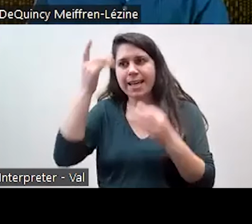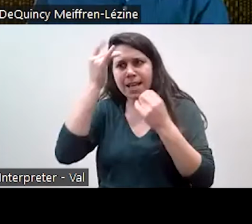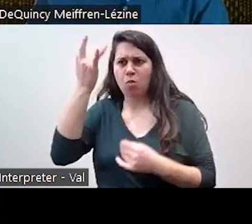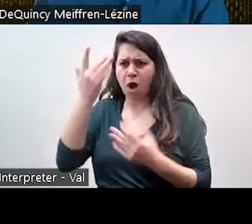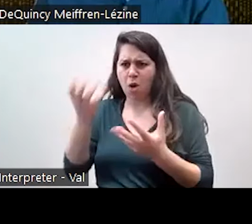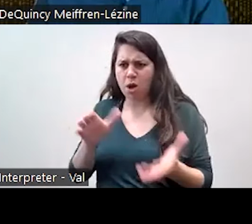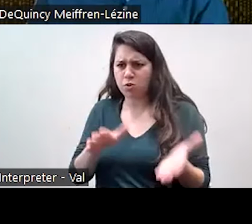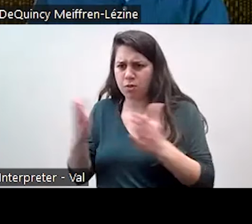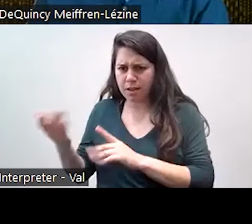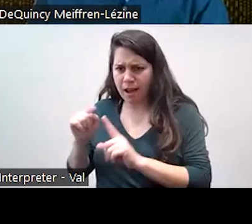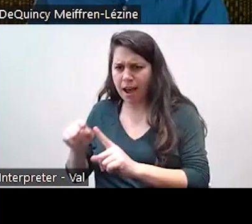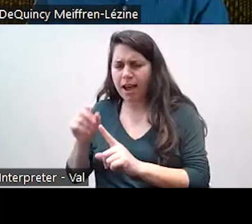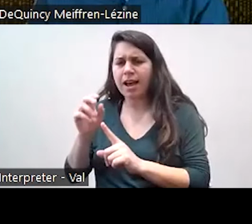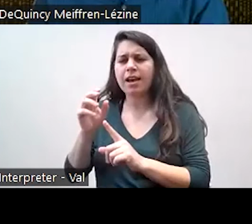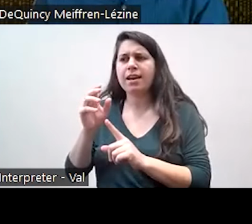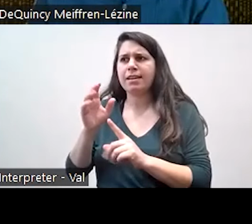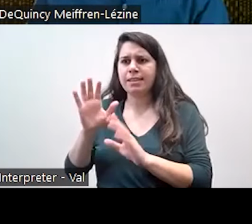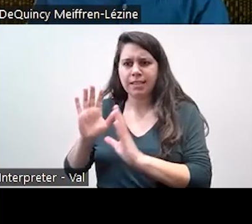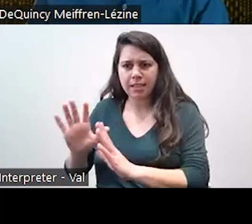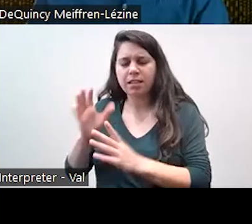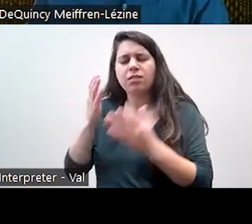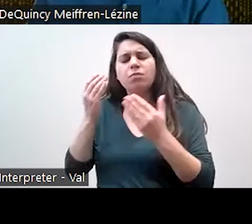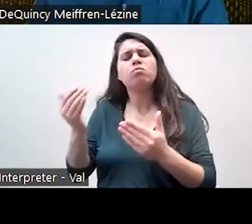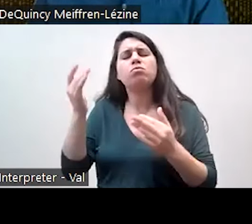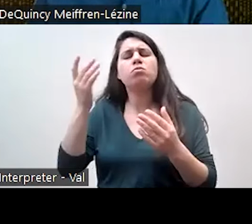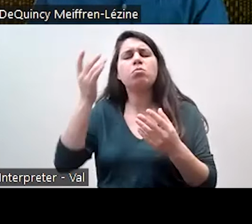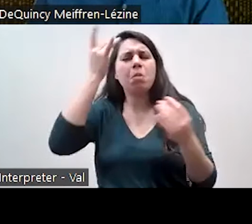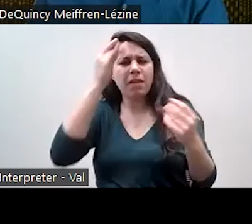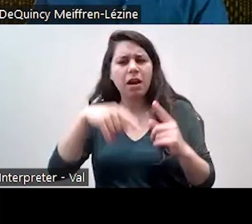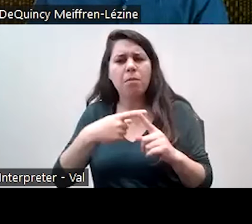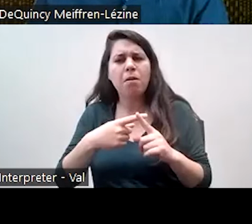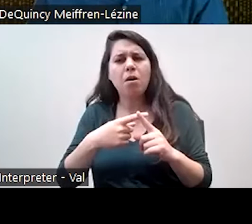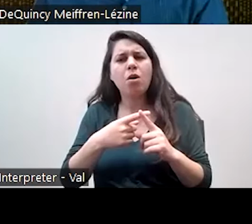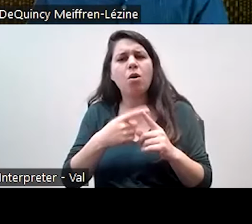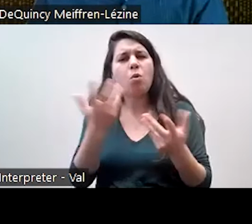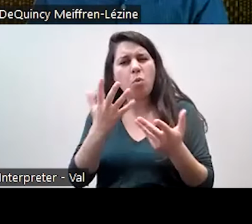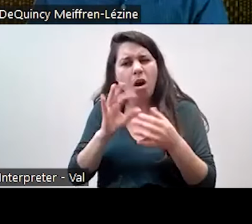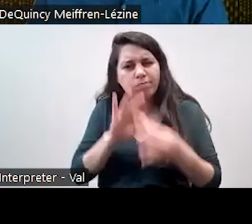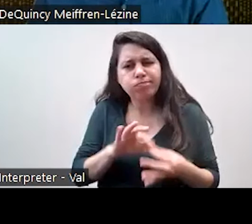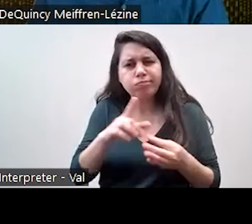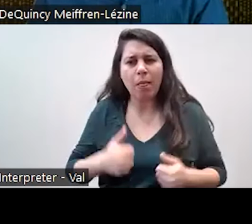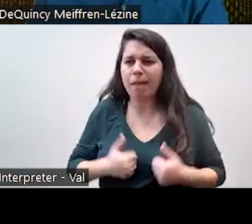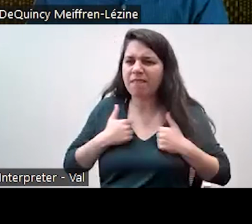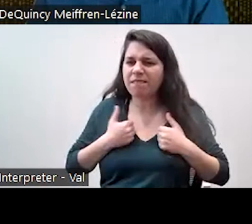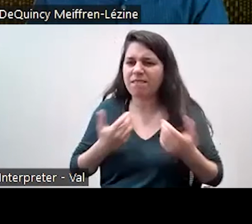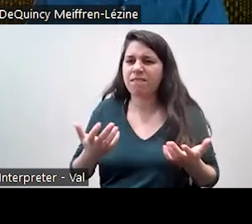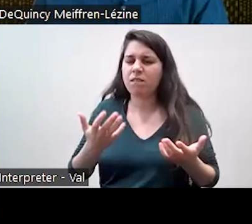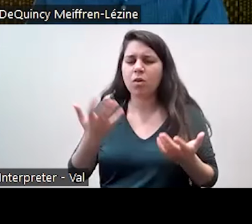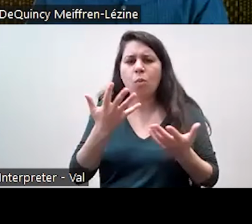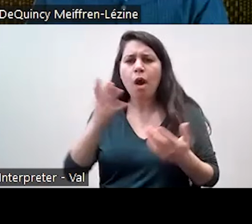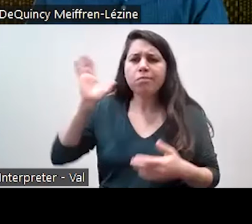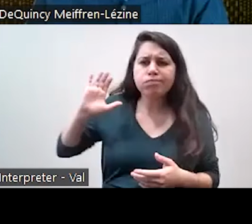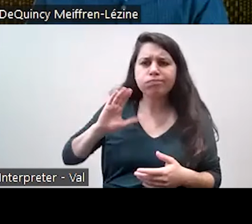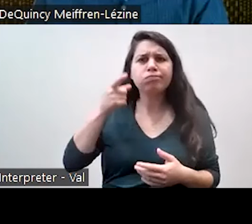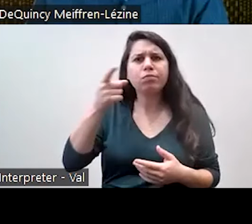and thinking about death, to thinking about what attached you to life. What were the things that you were looking forward